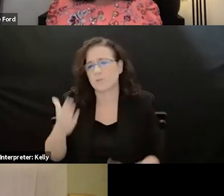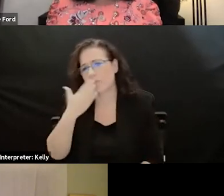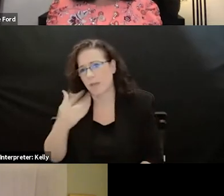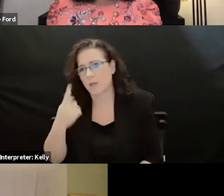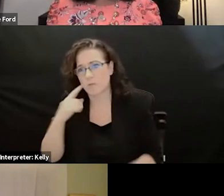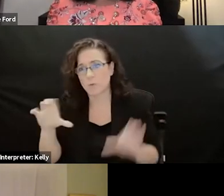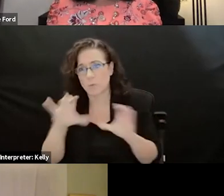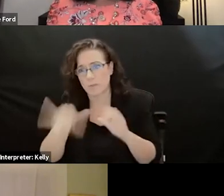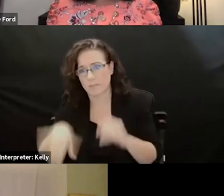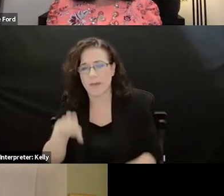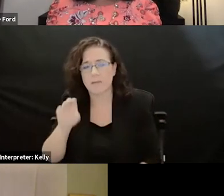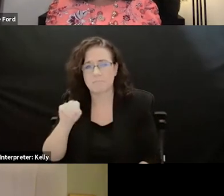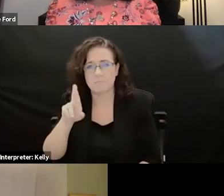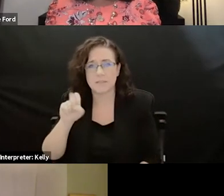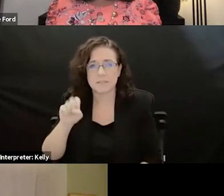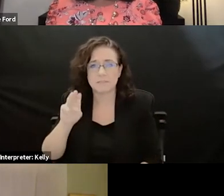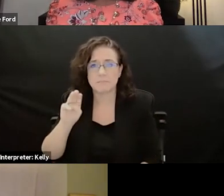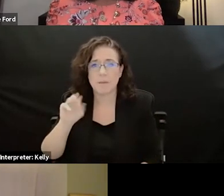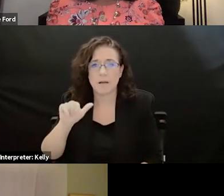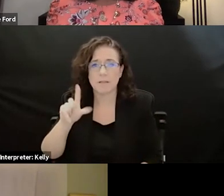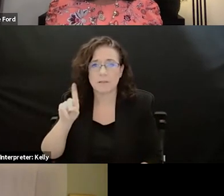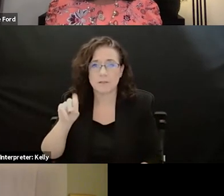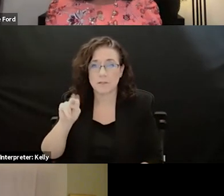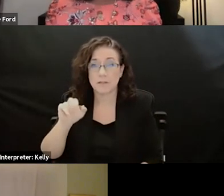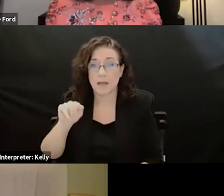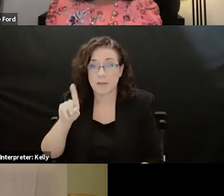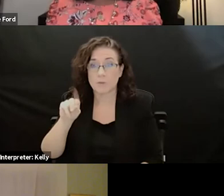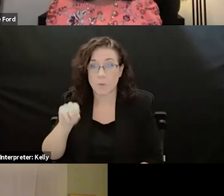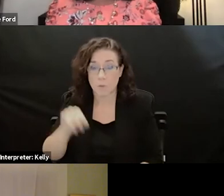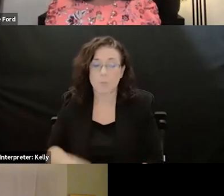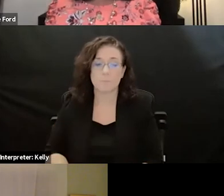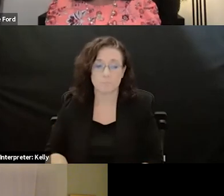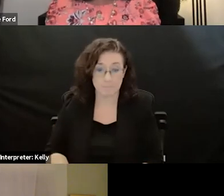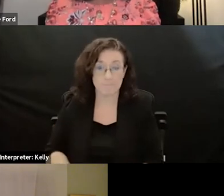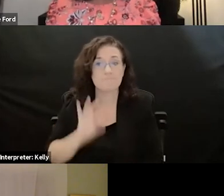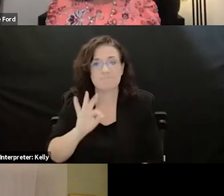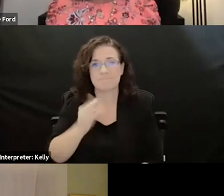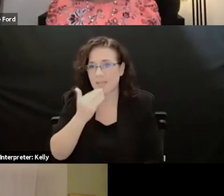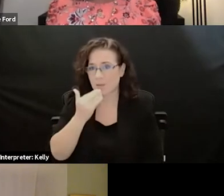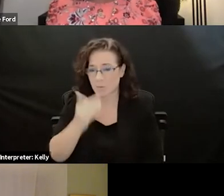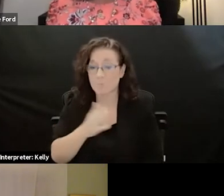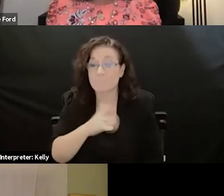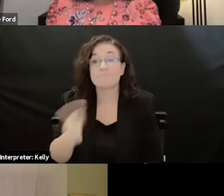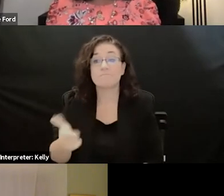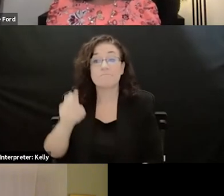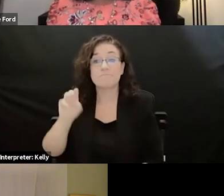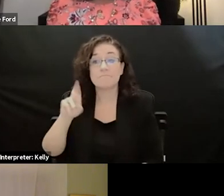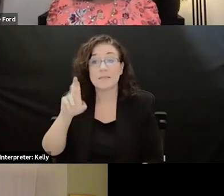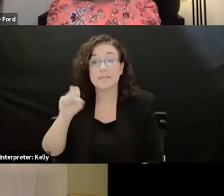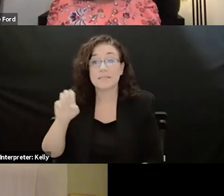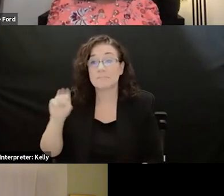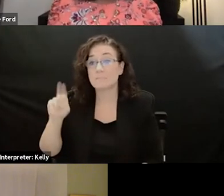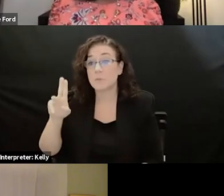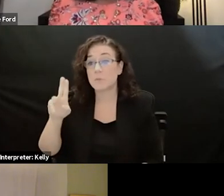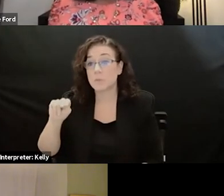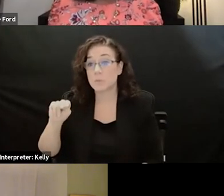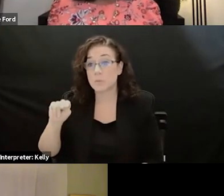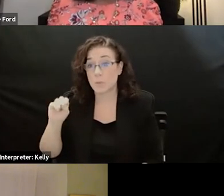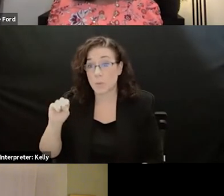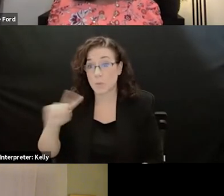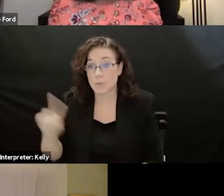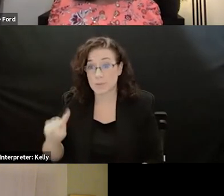i appreciate that and miss munoz yes also i would like to you know appreciate the explanation